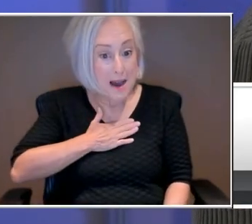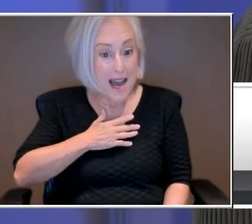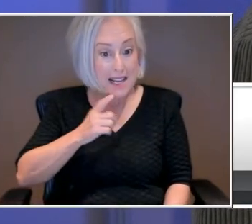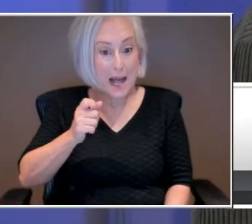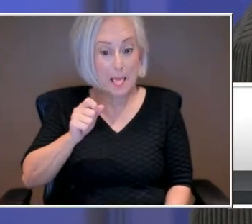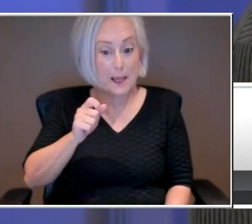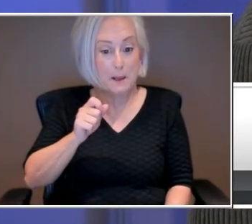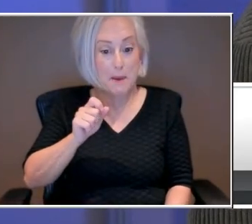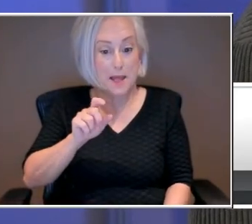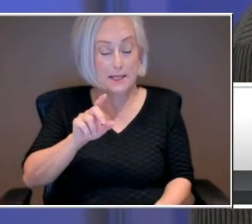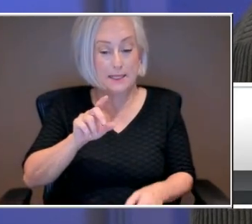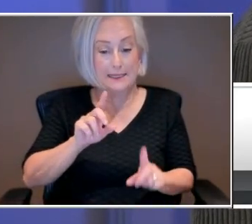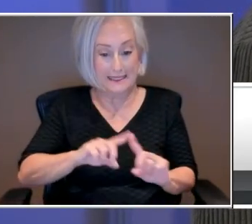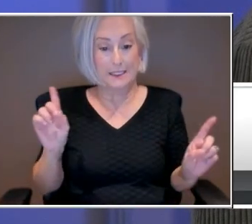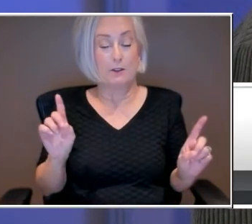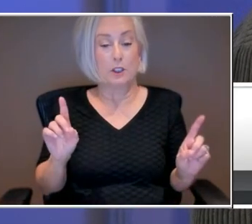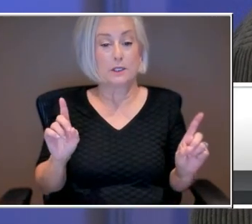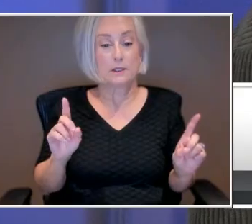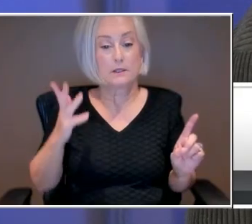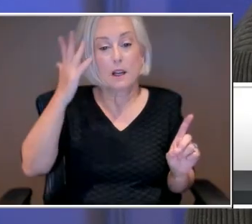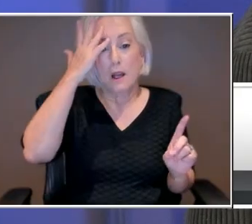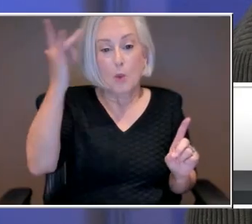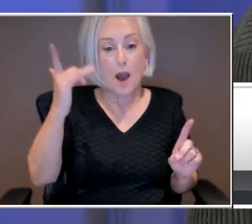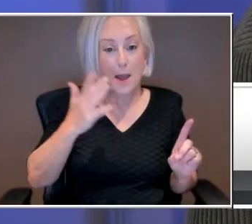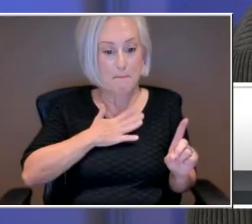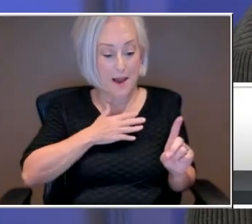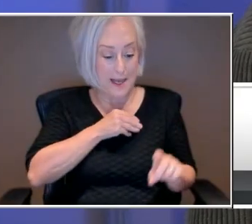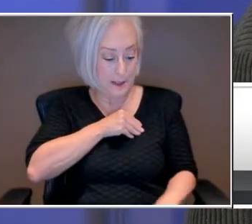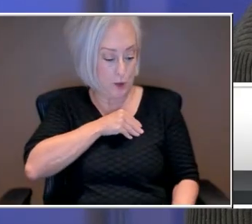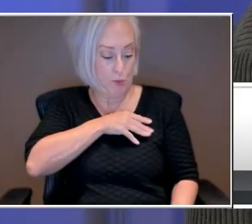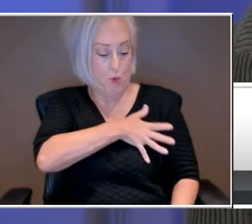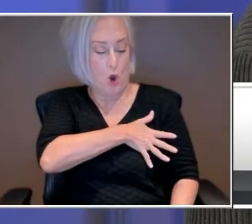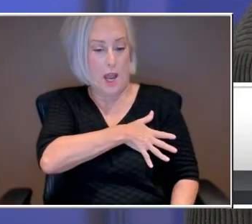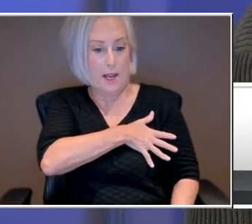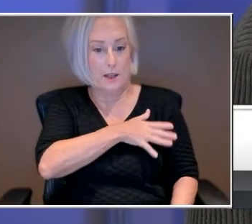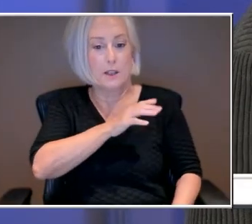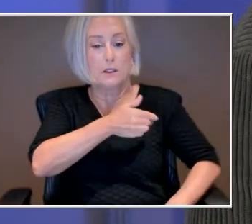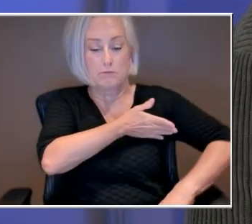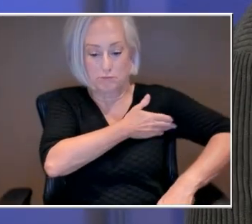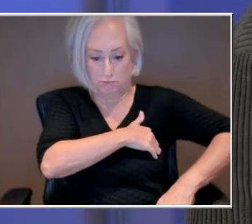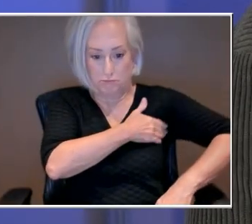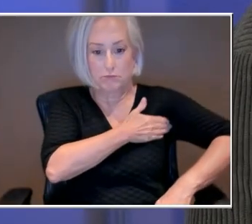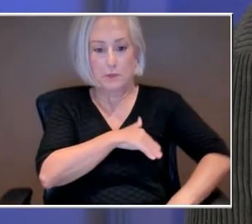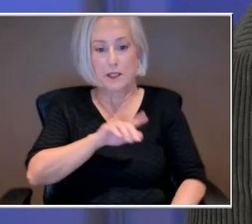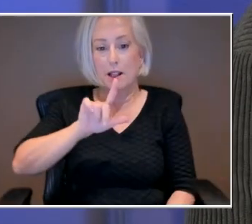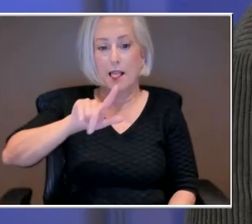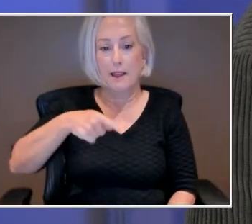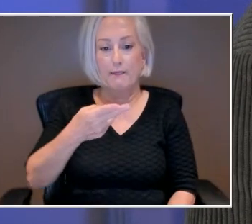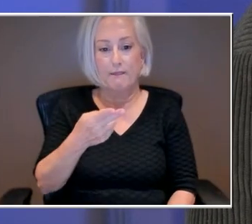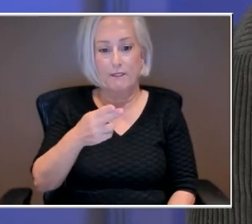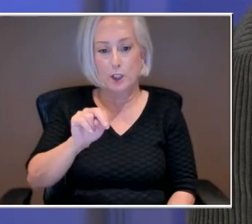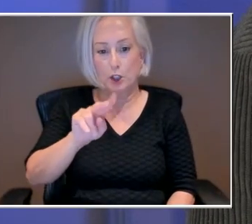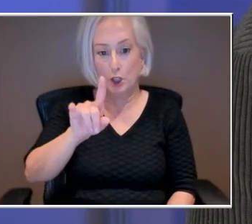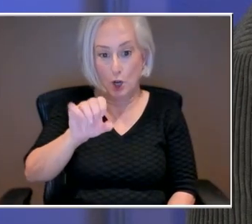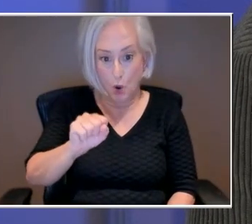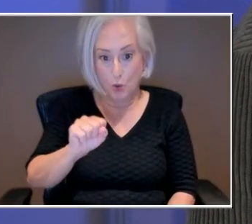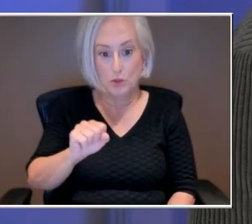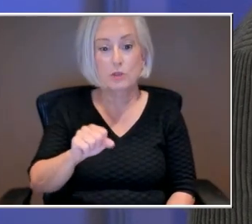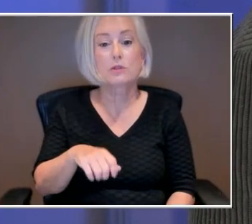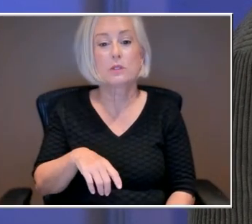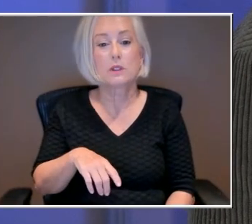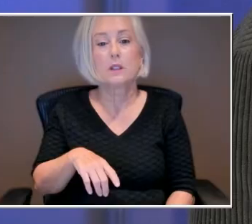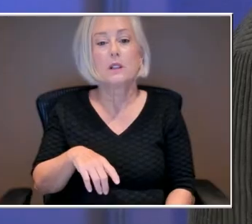because mine had already spread to armpit lymph node, and so the plan of treatment